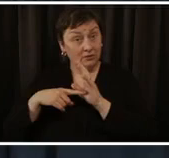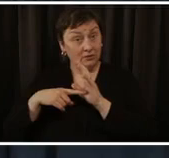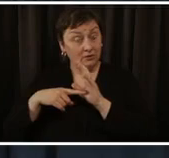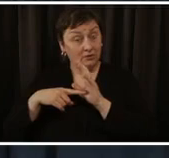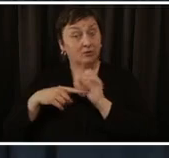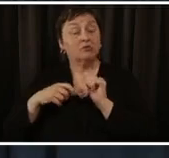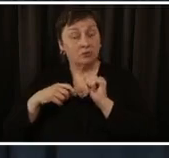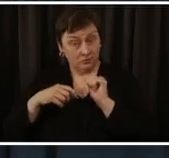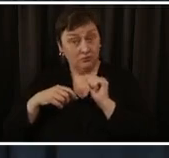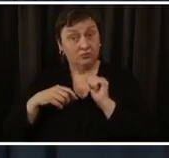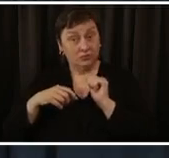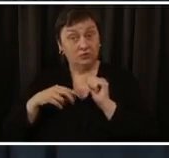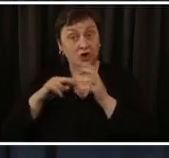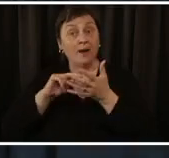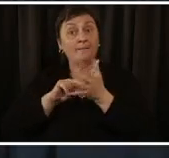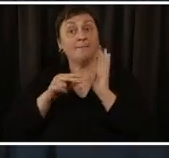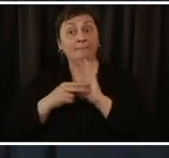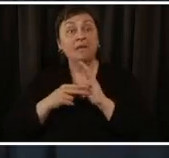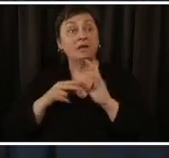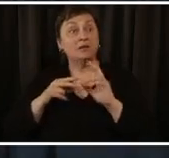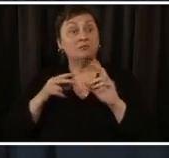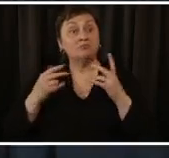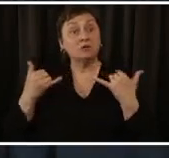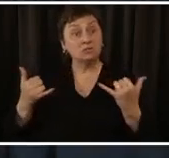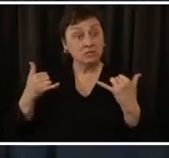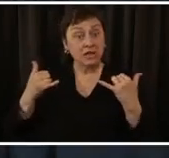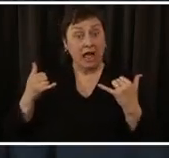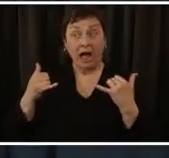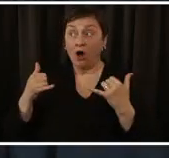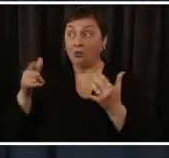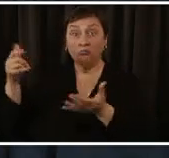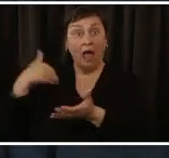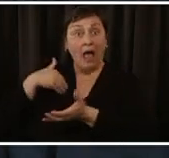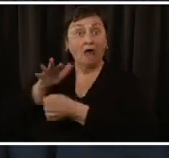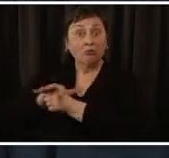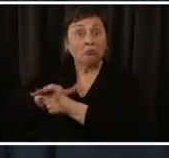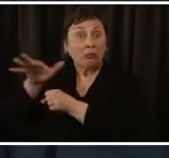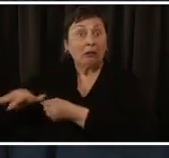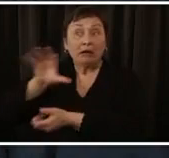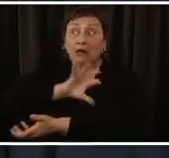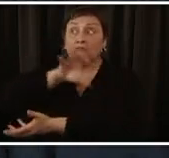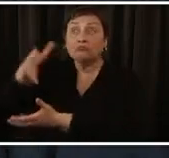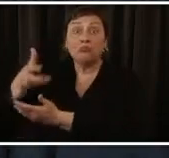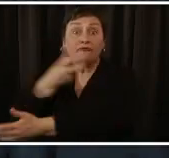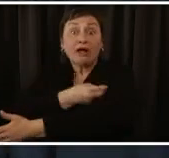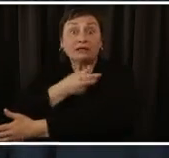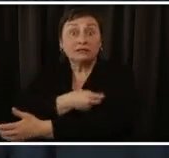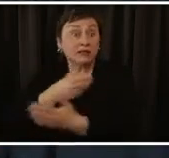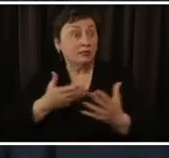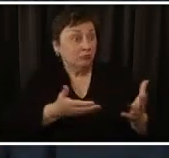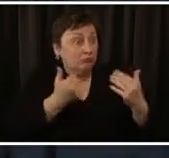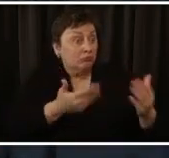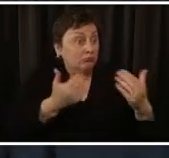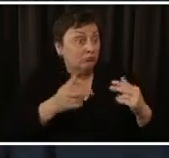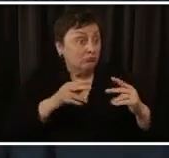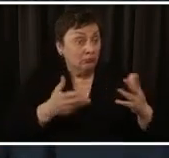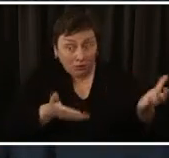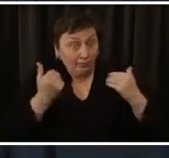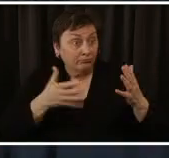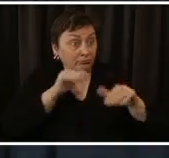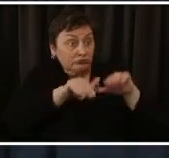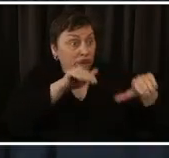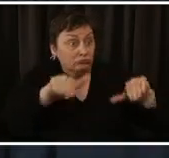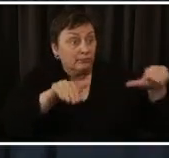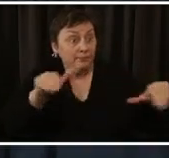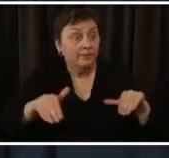who want the vaccine than what the state has, and are we kind of needing to get the word out to folks who don't want to be vaccinated? And then Dr. Herlihy, I wanted to fact